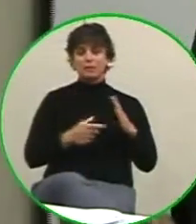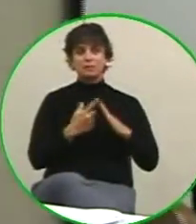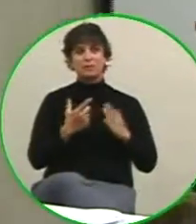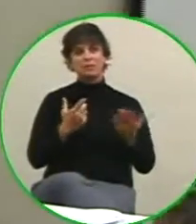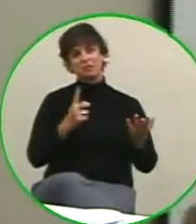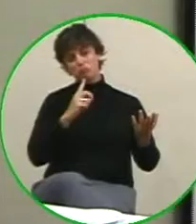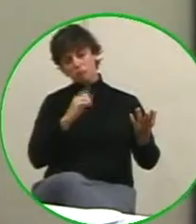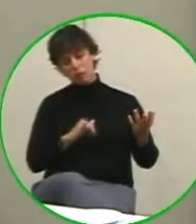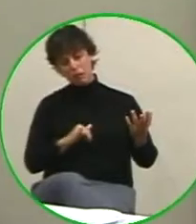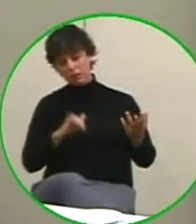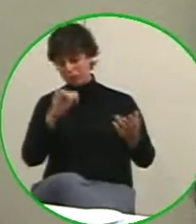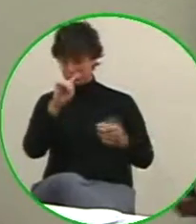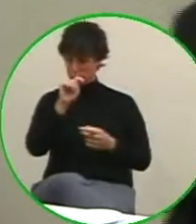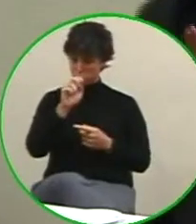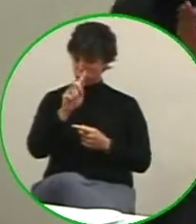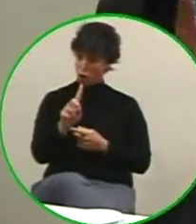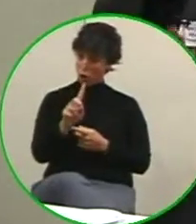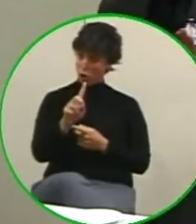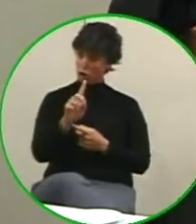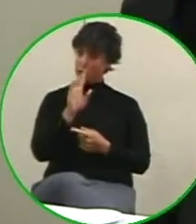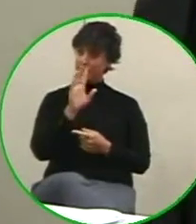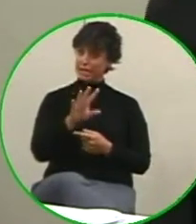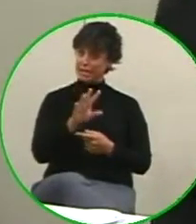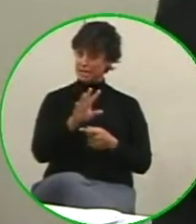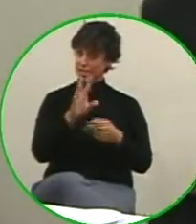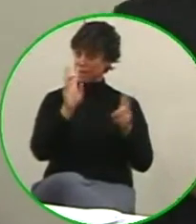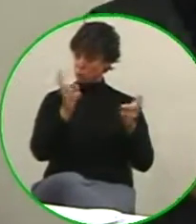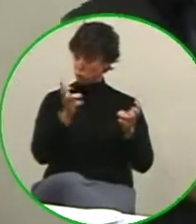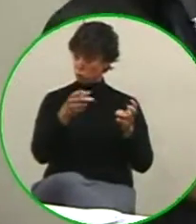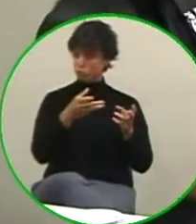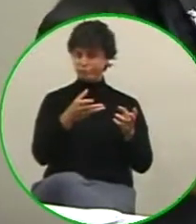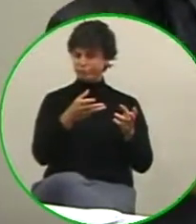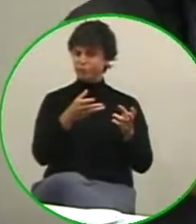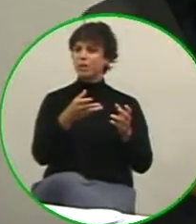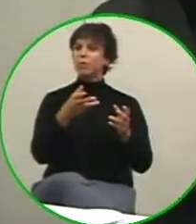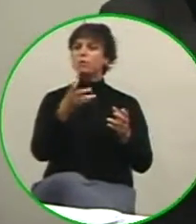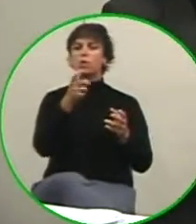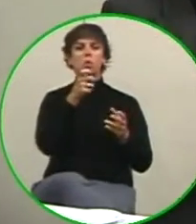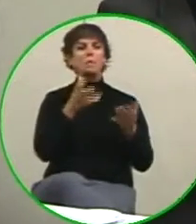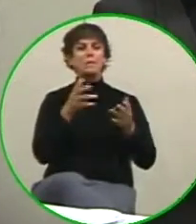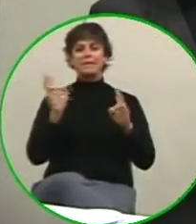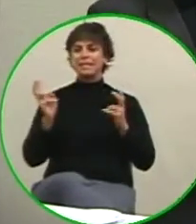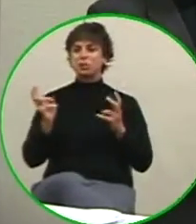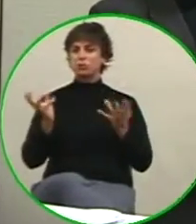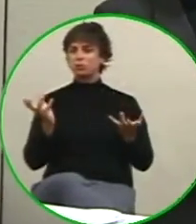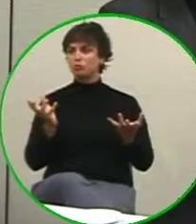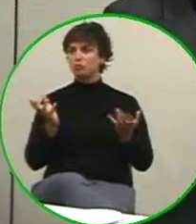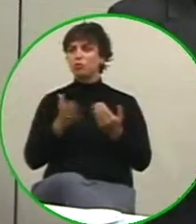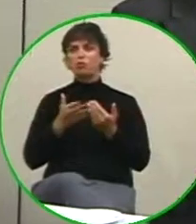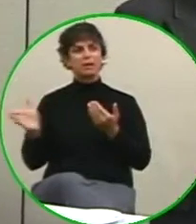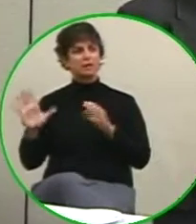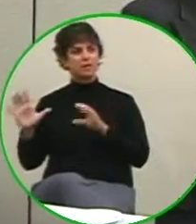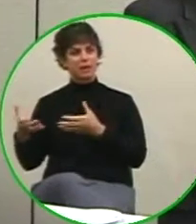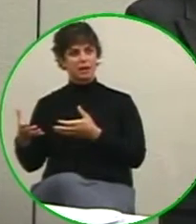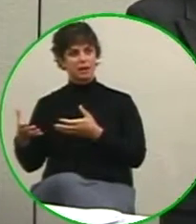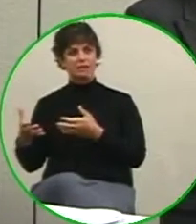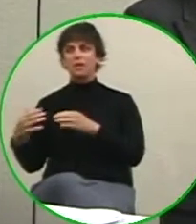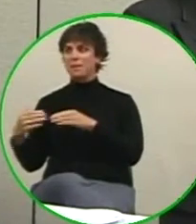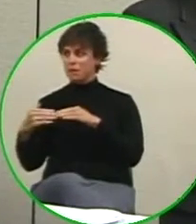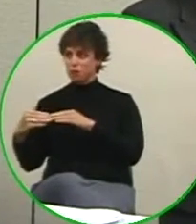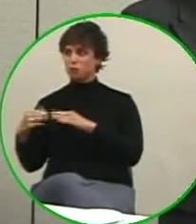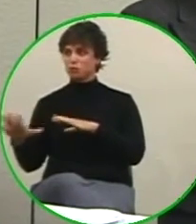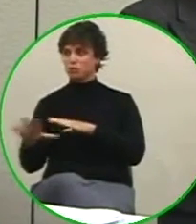not really Todd that's at issue. Who might be at issue here? The